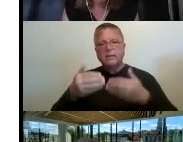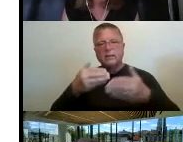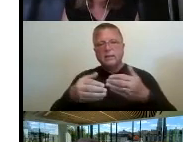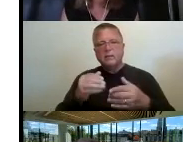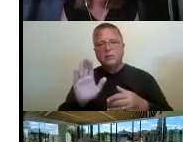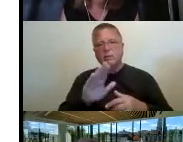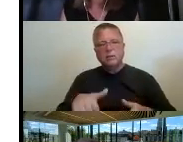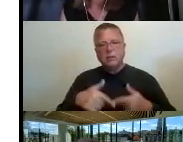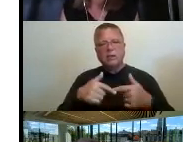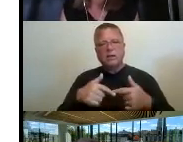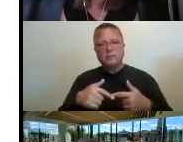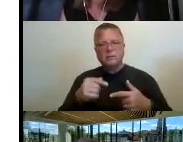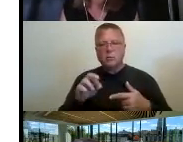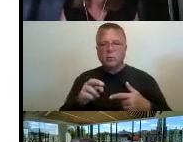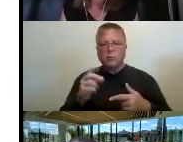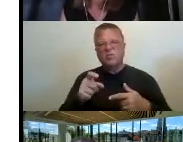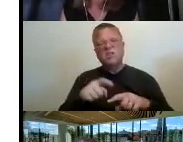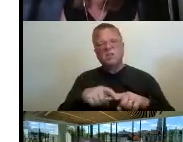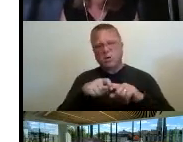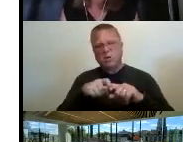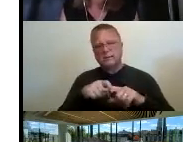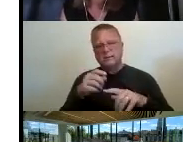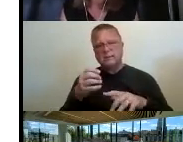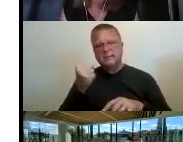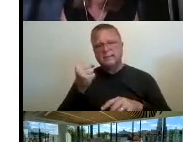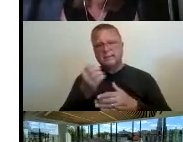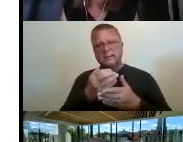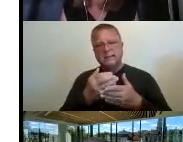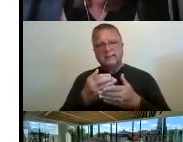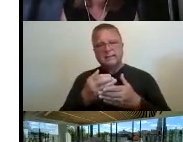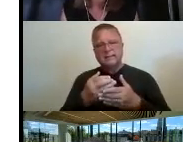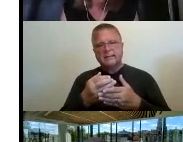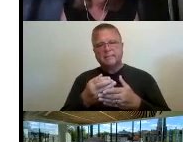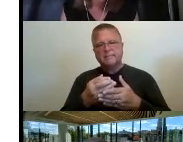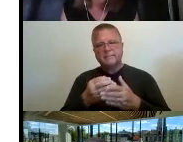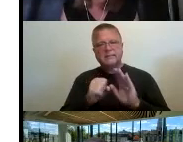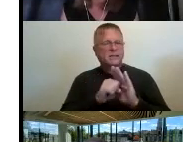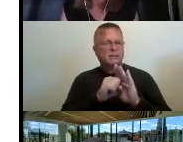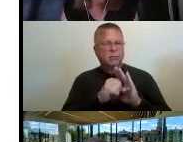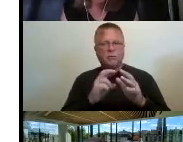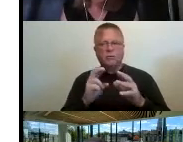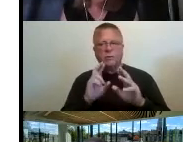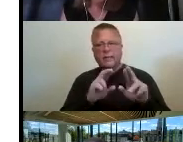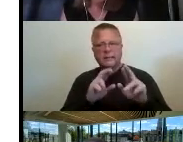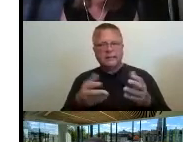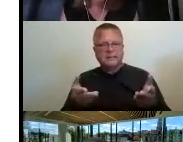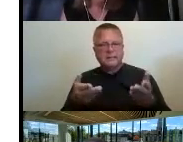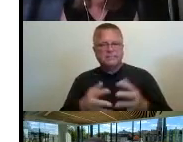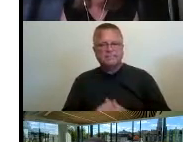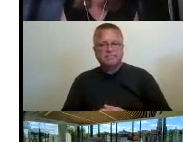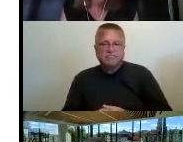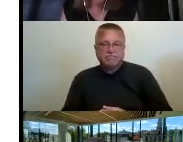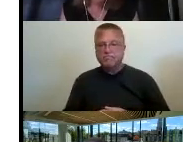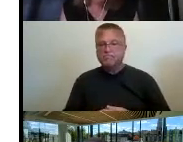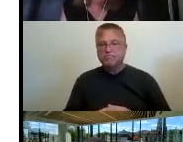lives, or if we want to pause and get a sampling of reactions here. Team,